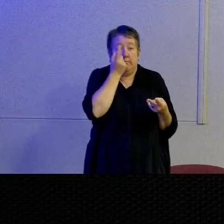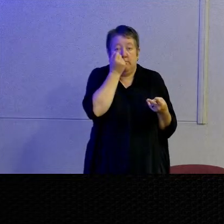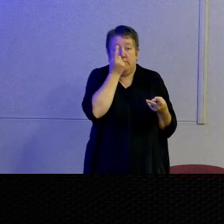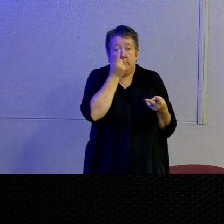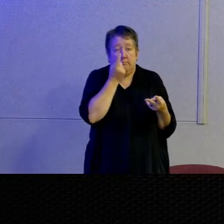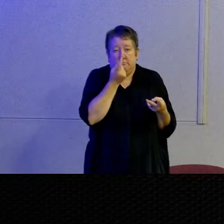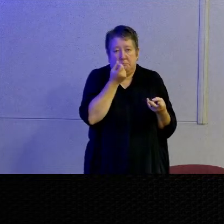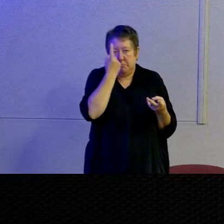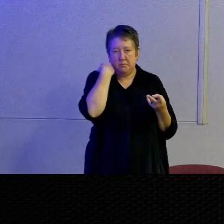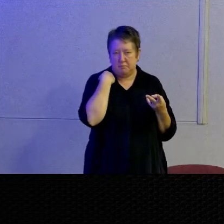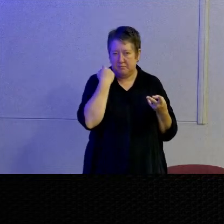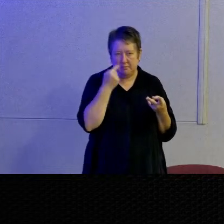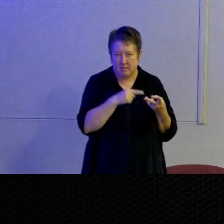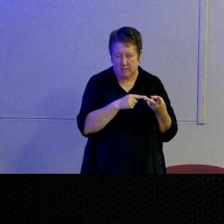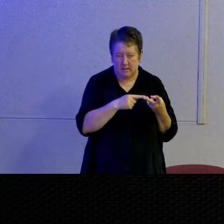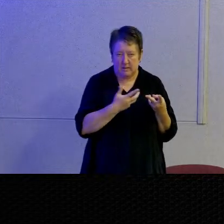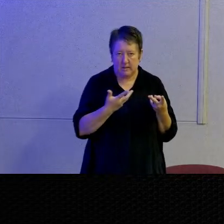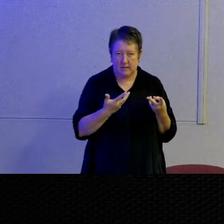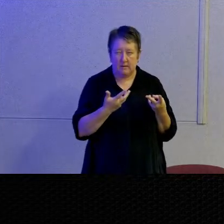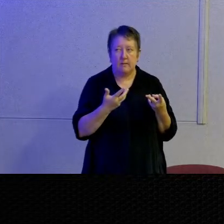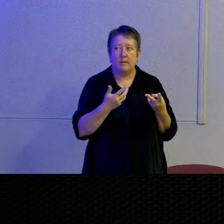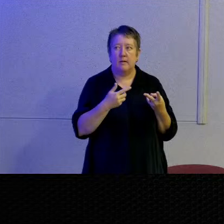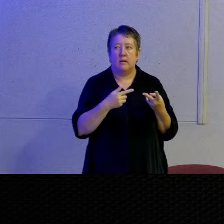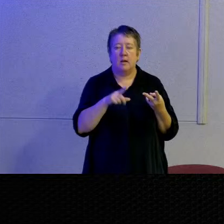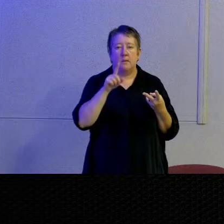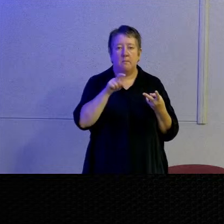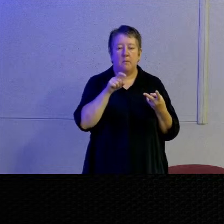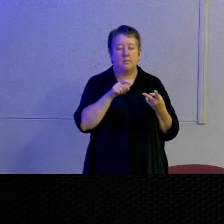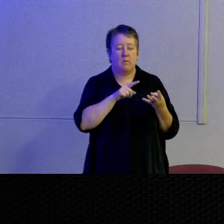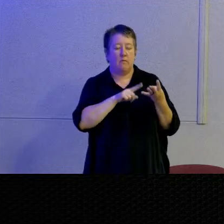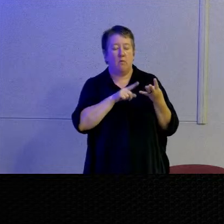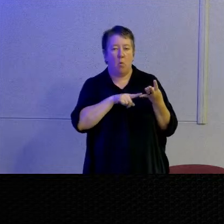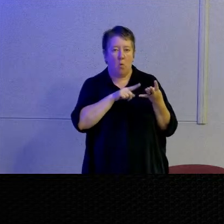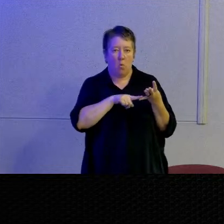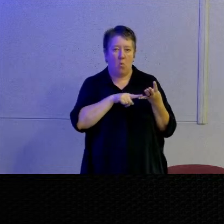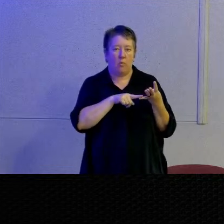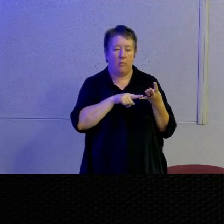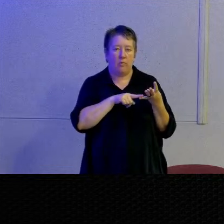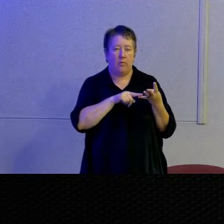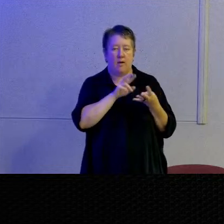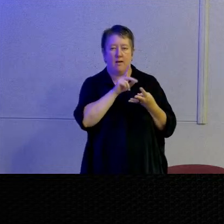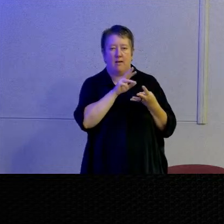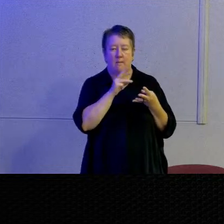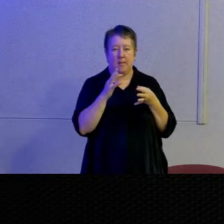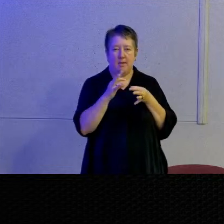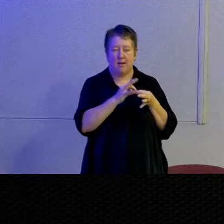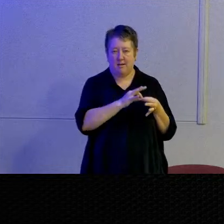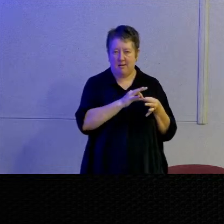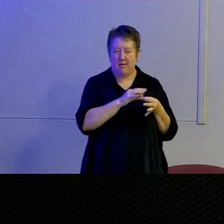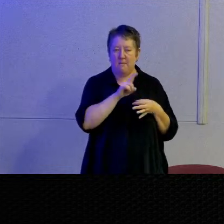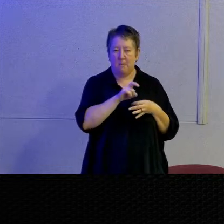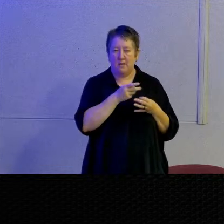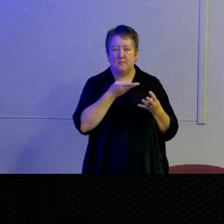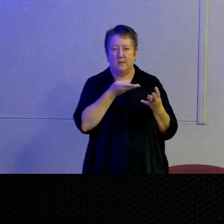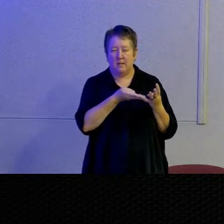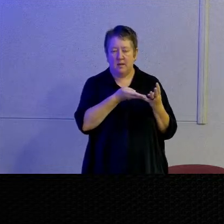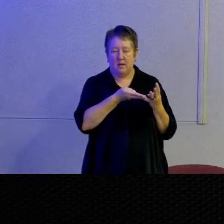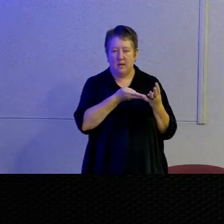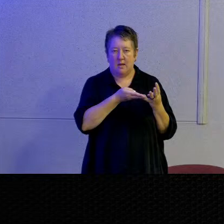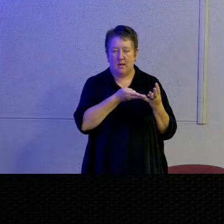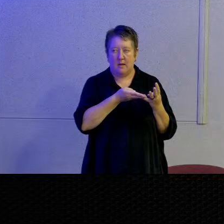There should be a fourth order coupling of the Higgs boson. It has to be there in order that